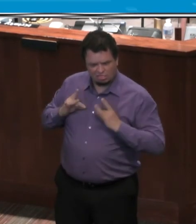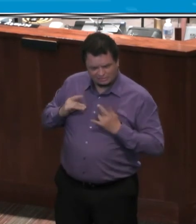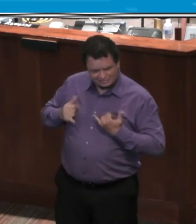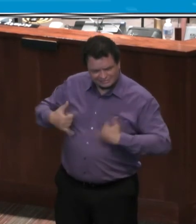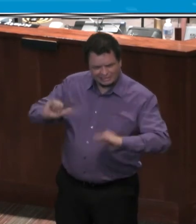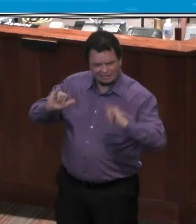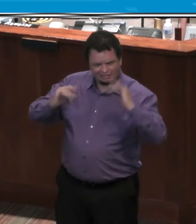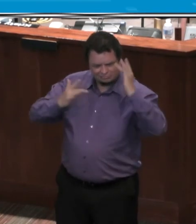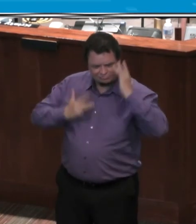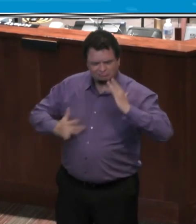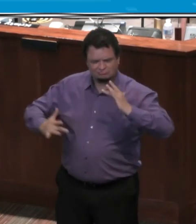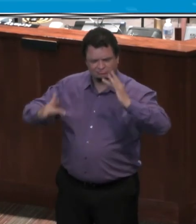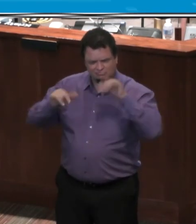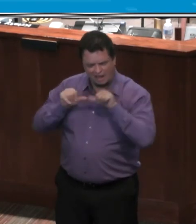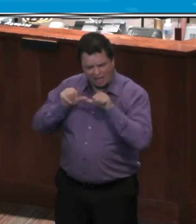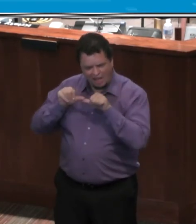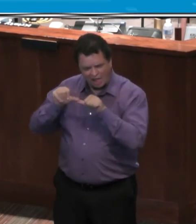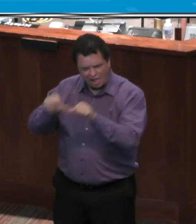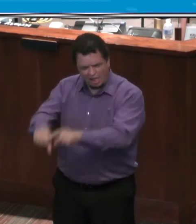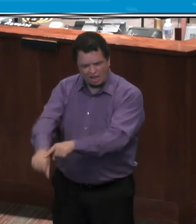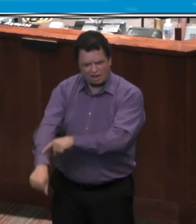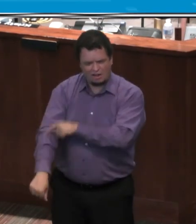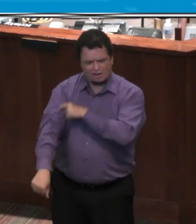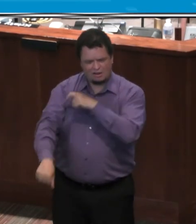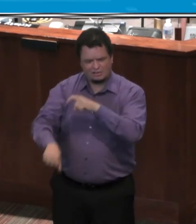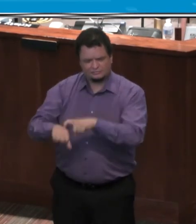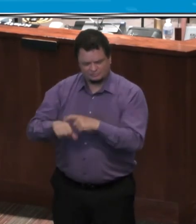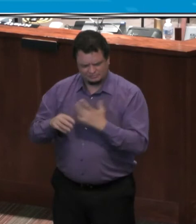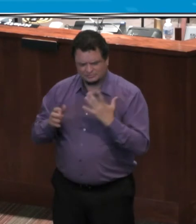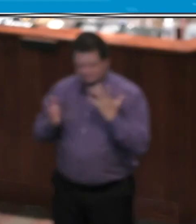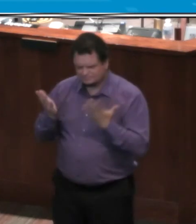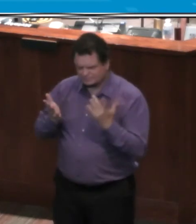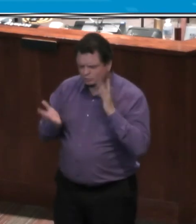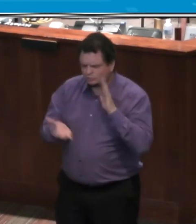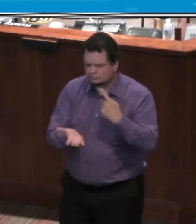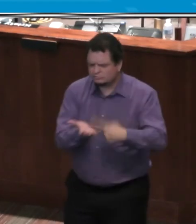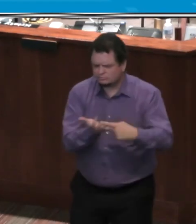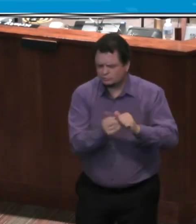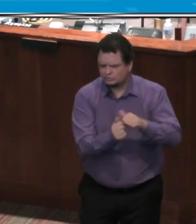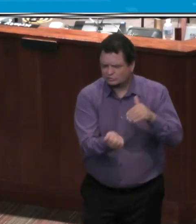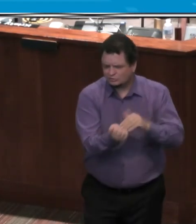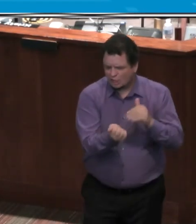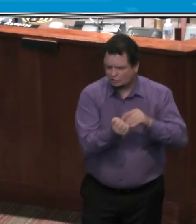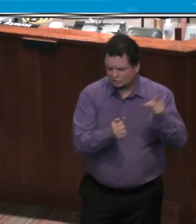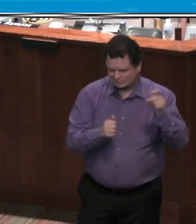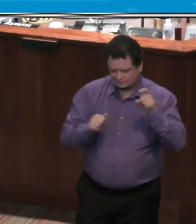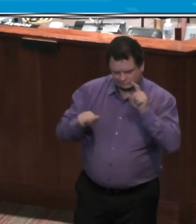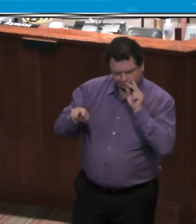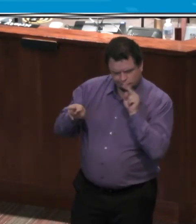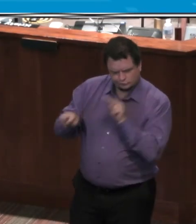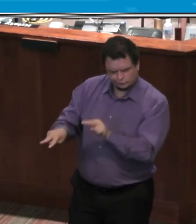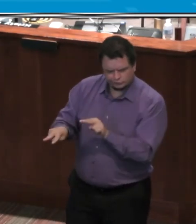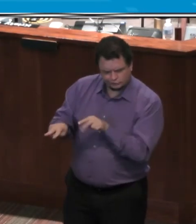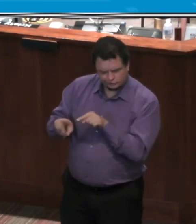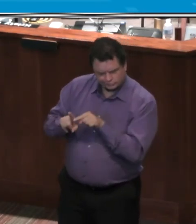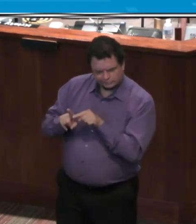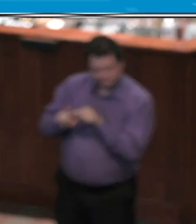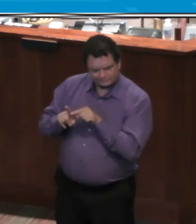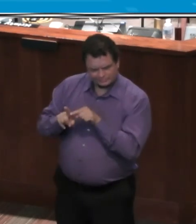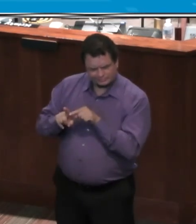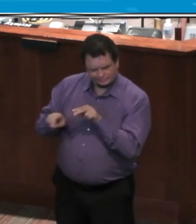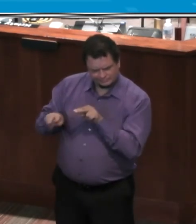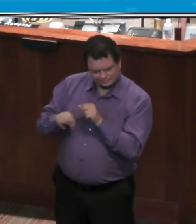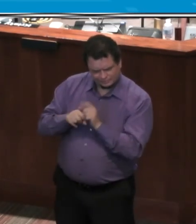speak to that, but I do think information is developing generally about that, and we'll be attempting to gather that information for local purposes as